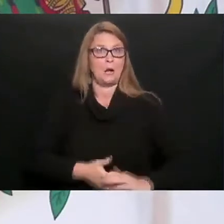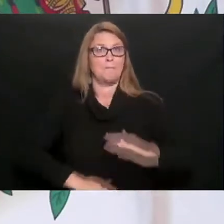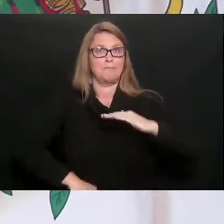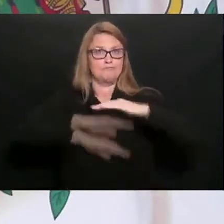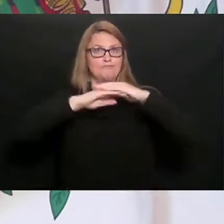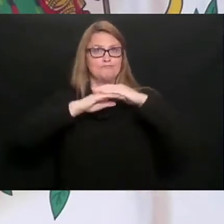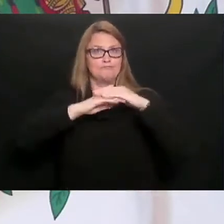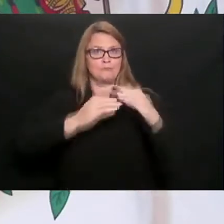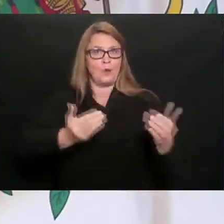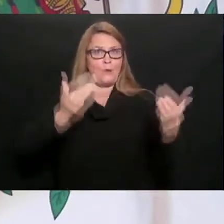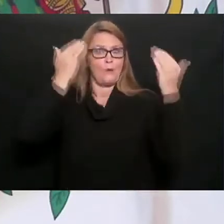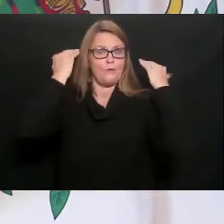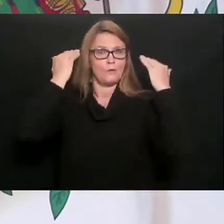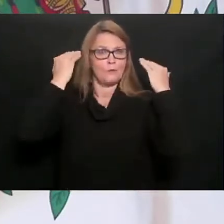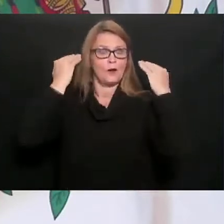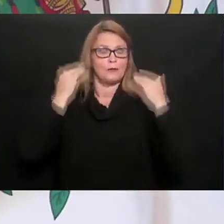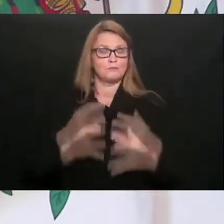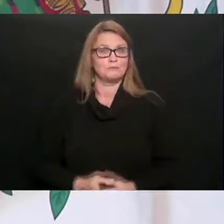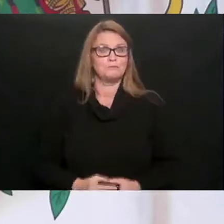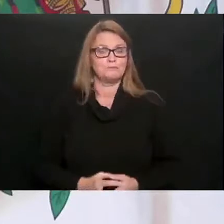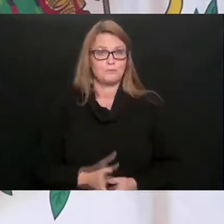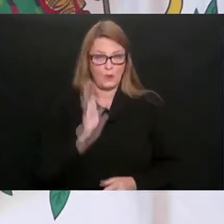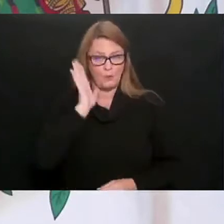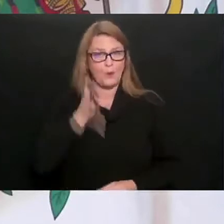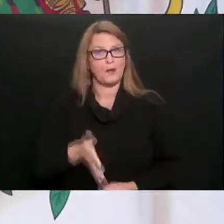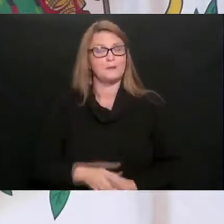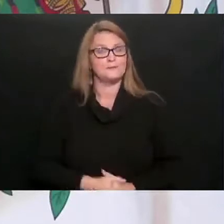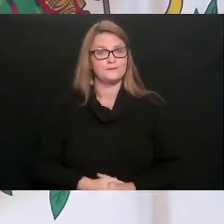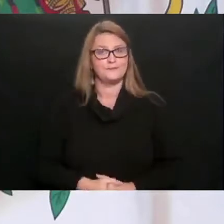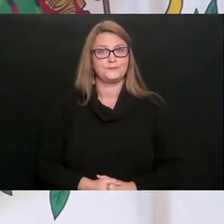trouble. Real trouble.